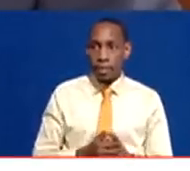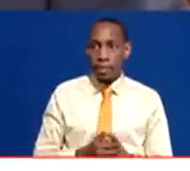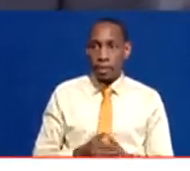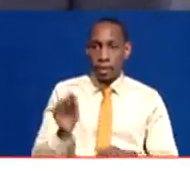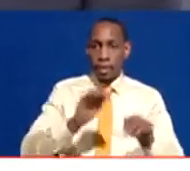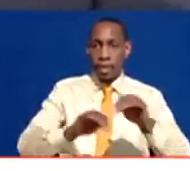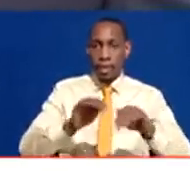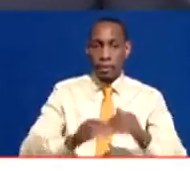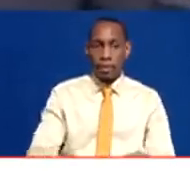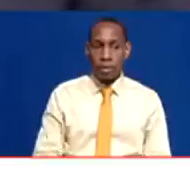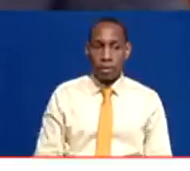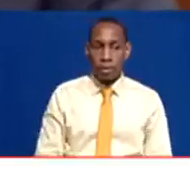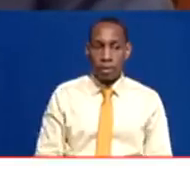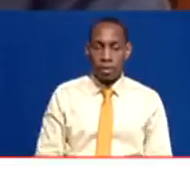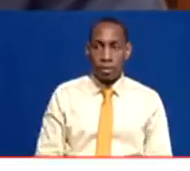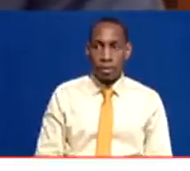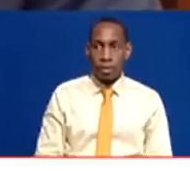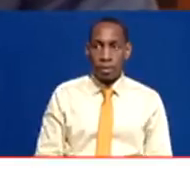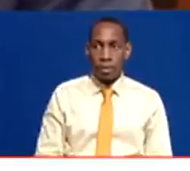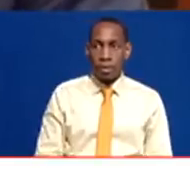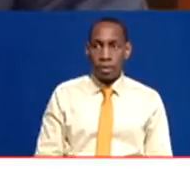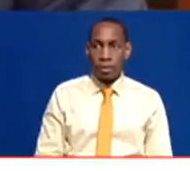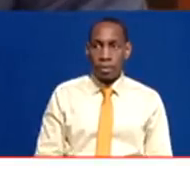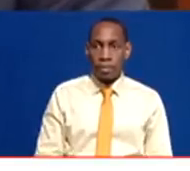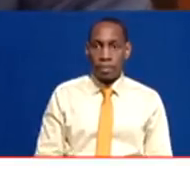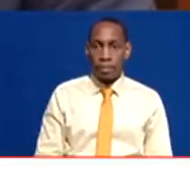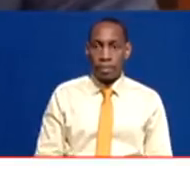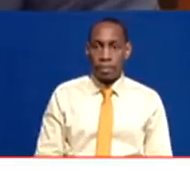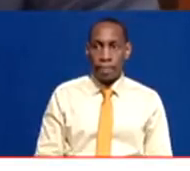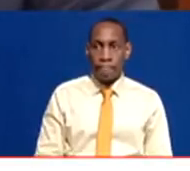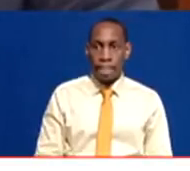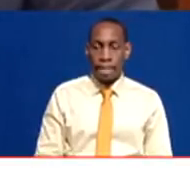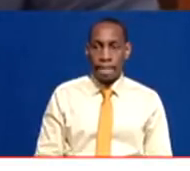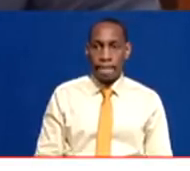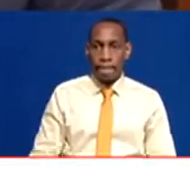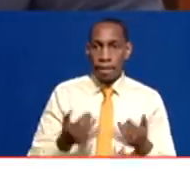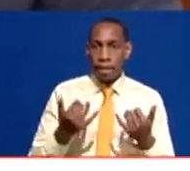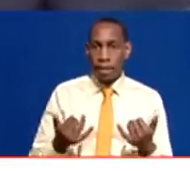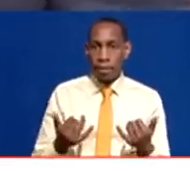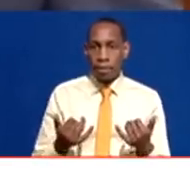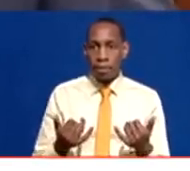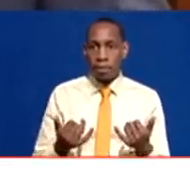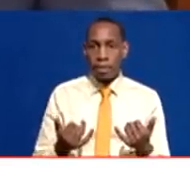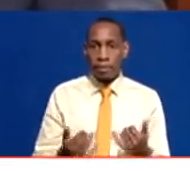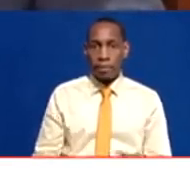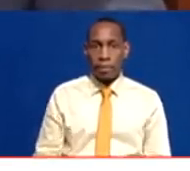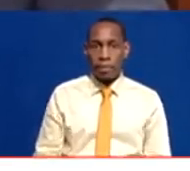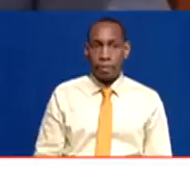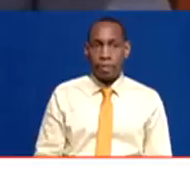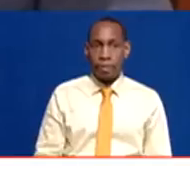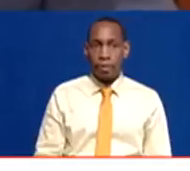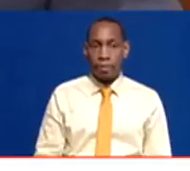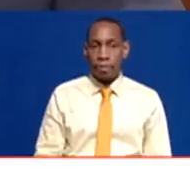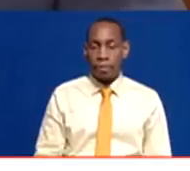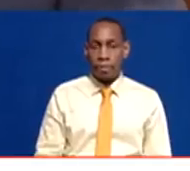election, and we have also had the honor and the trust of their own electorates and be members of this 13th